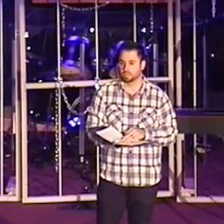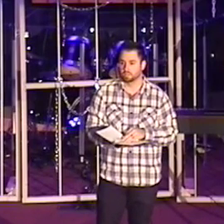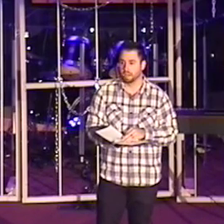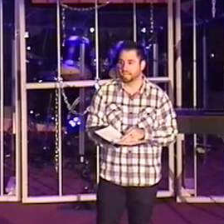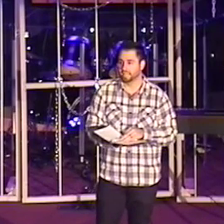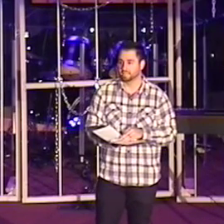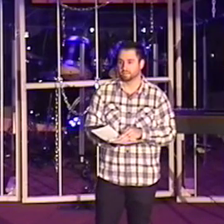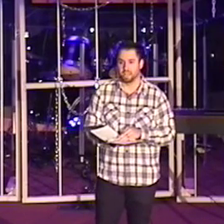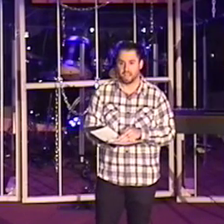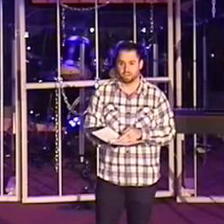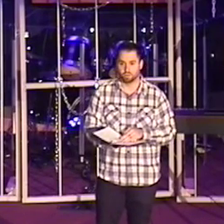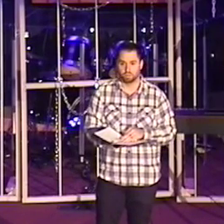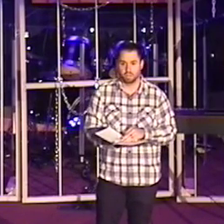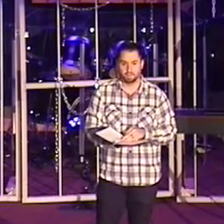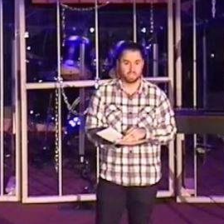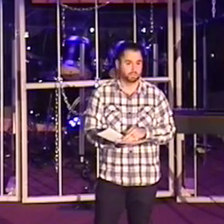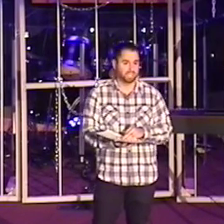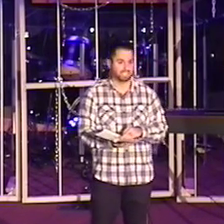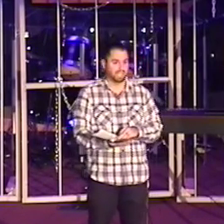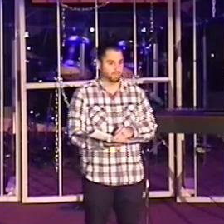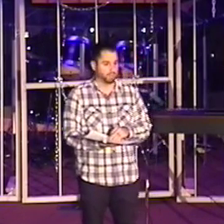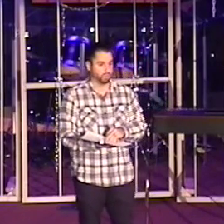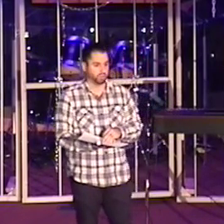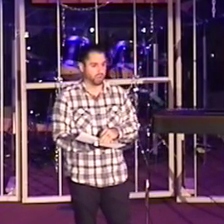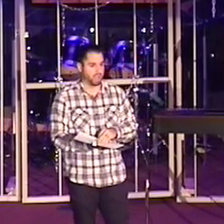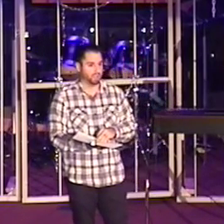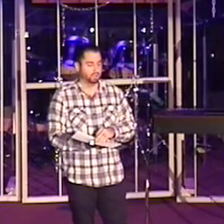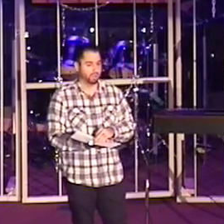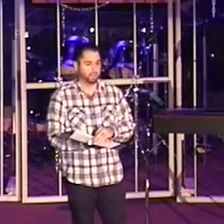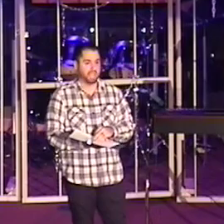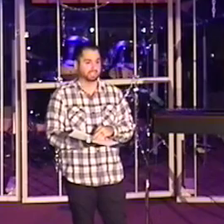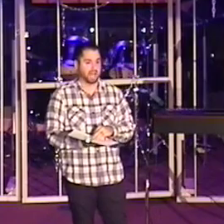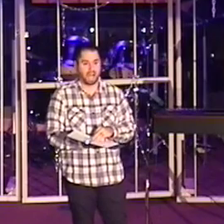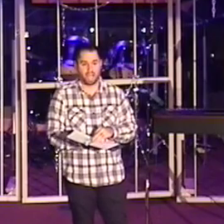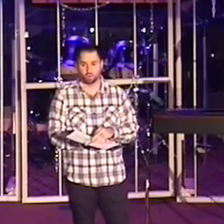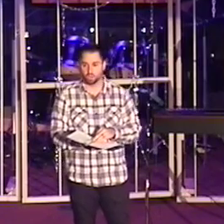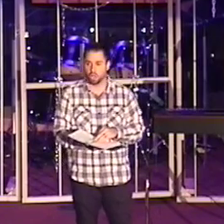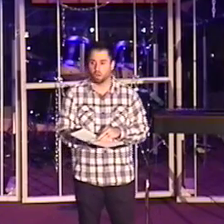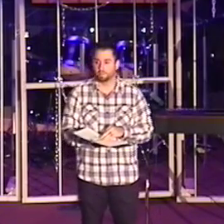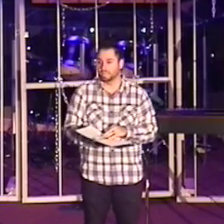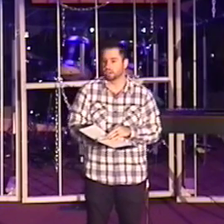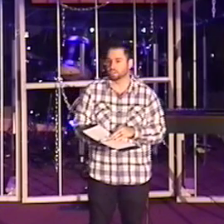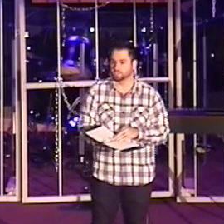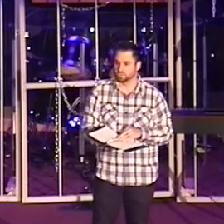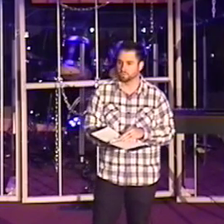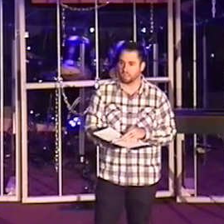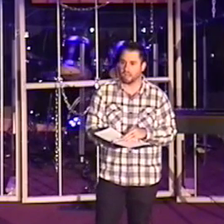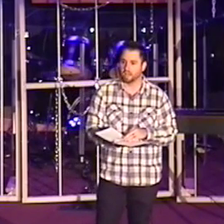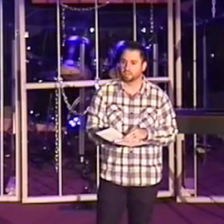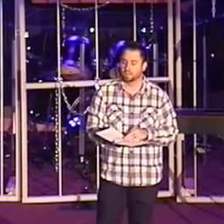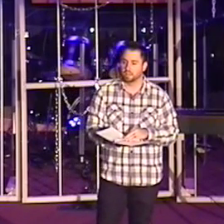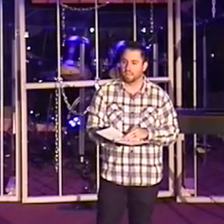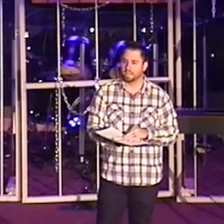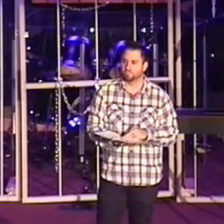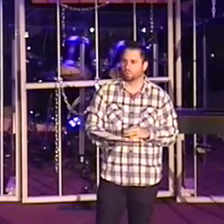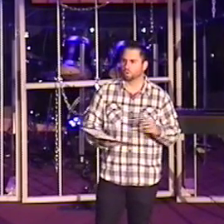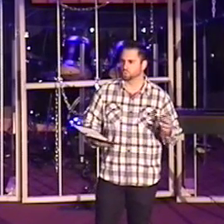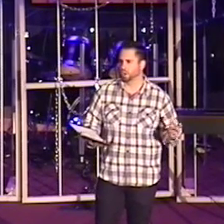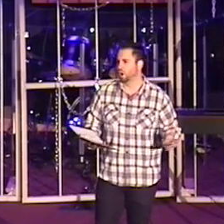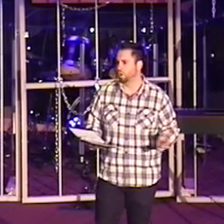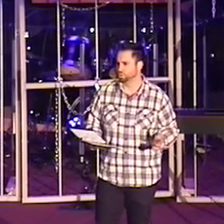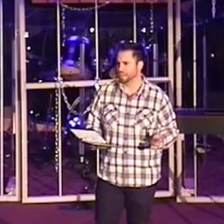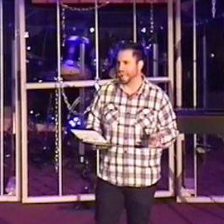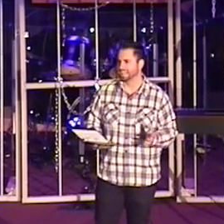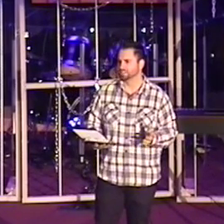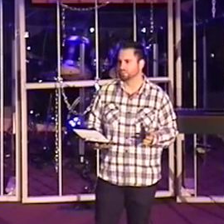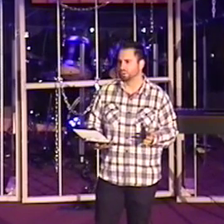motivation. Money isn't my idol. I'm not going to be dictated by whether or not my pay is high or low. I'm here to serve God. And of course,